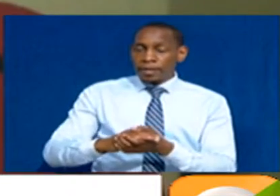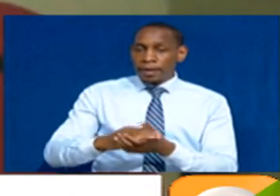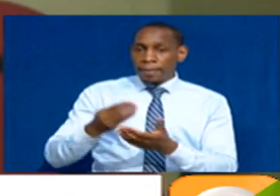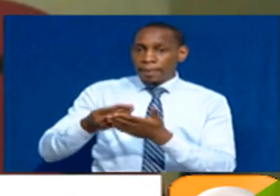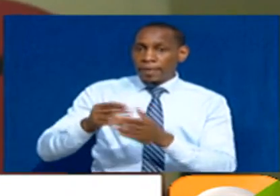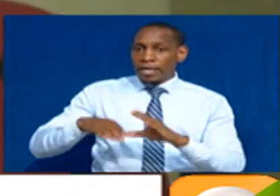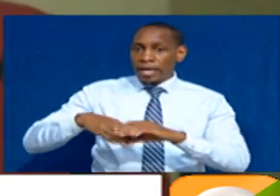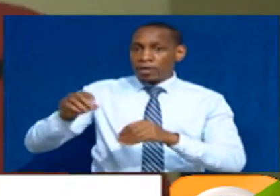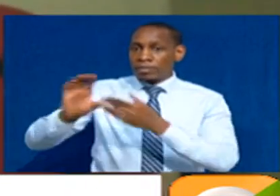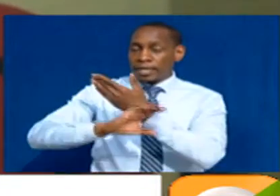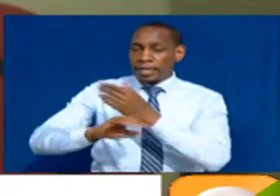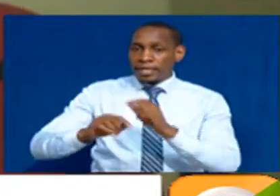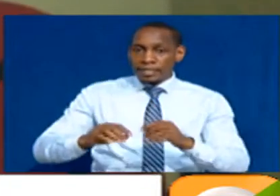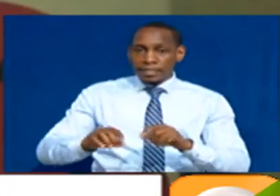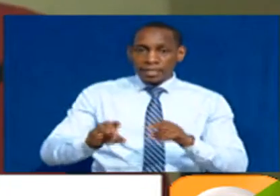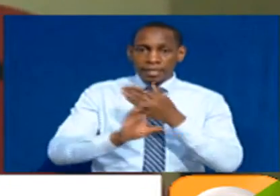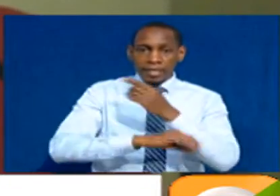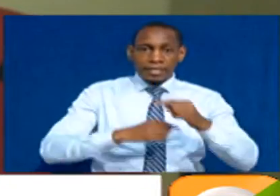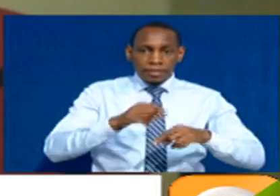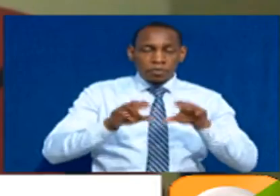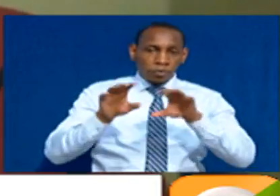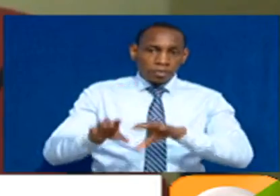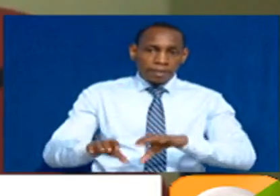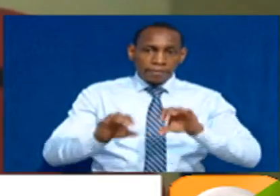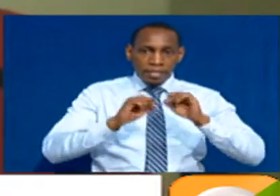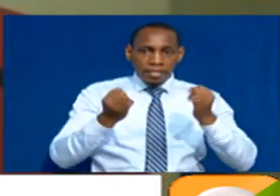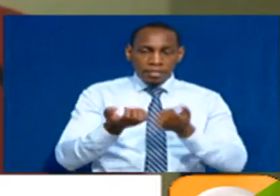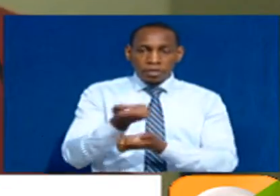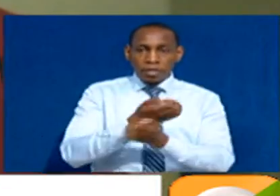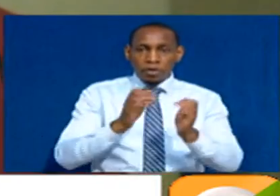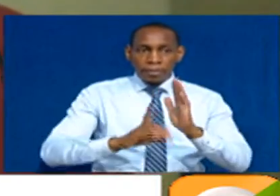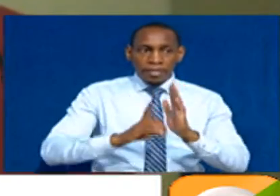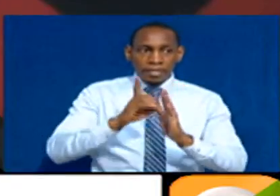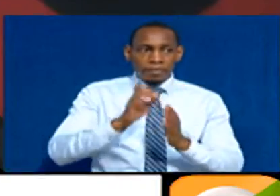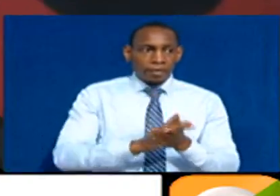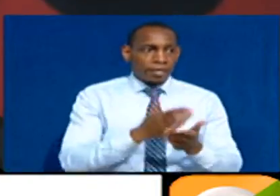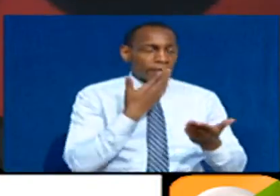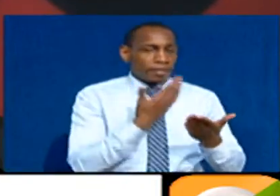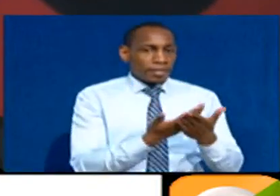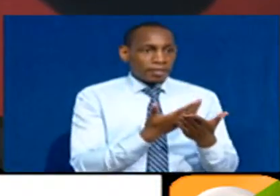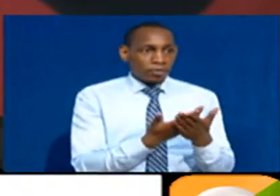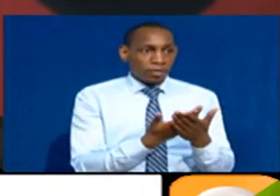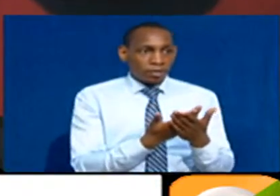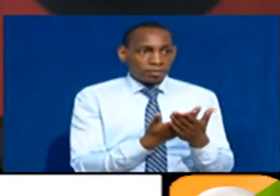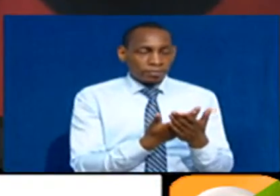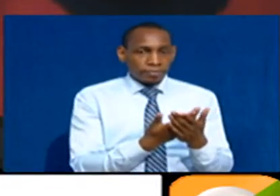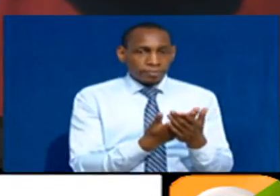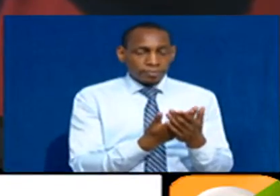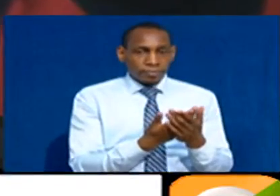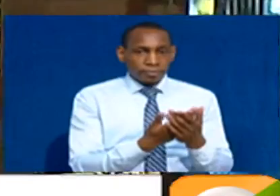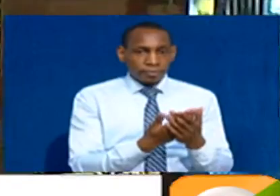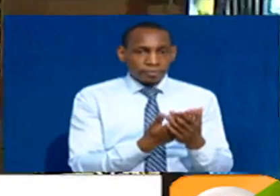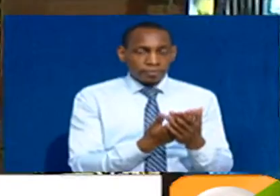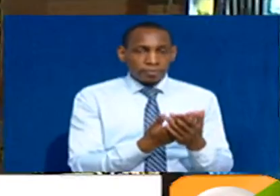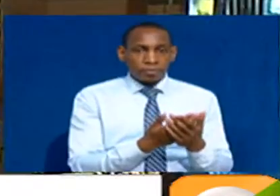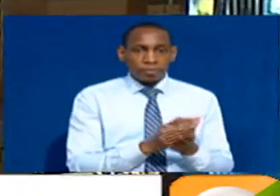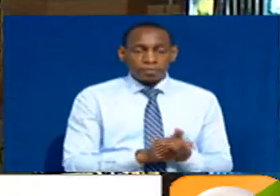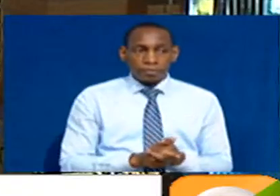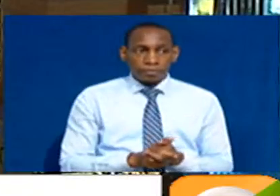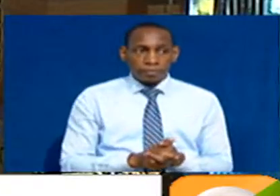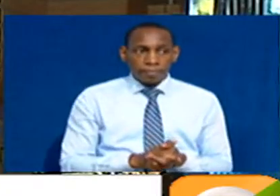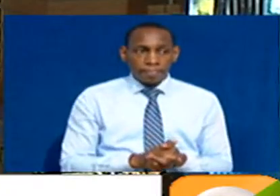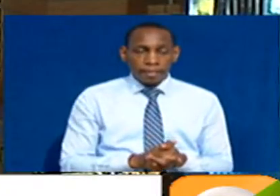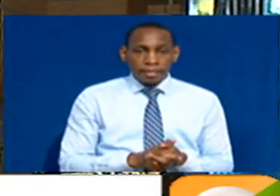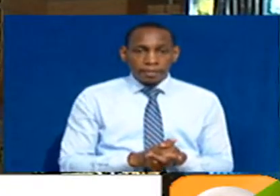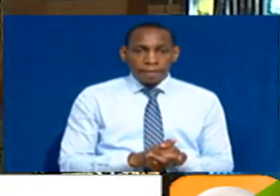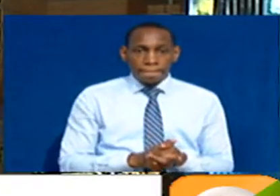and we'll continue to suffer as a country in terms of socioeconomic development. Sheila, thank you for that. We need to take a break, but I know I'll also need